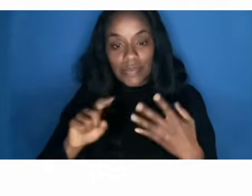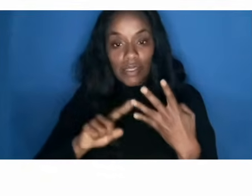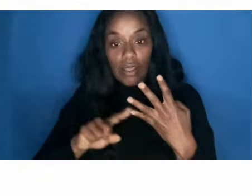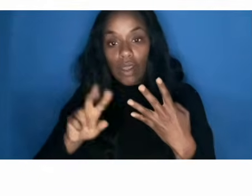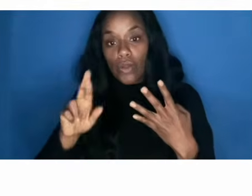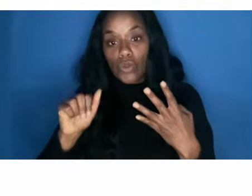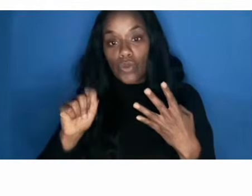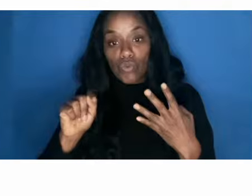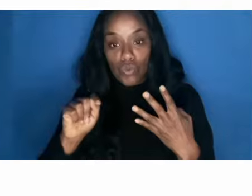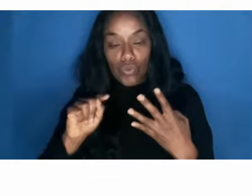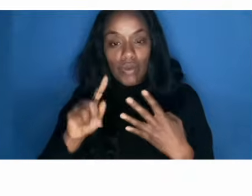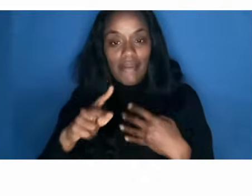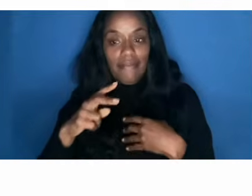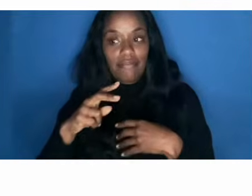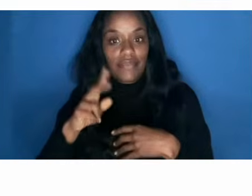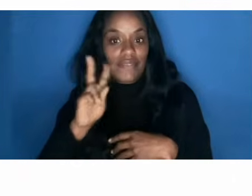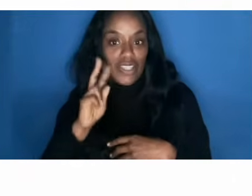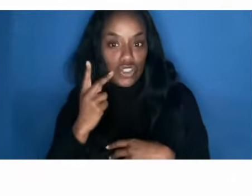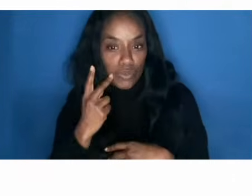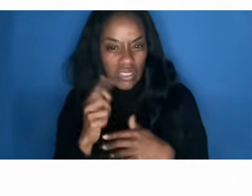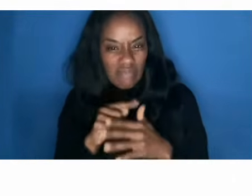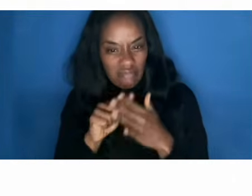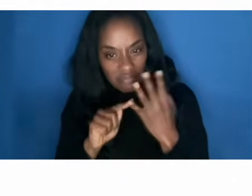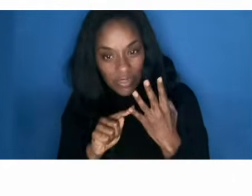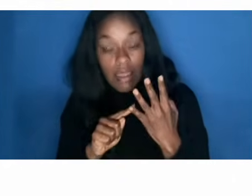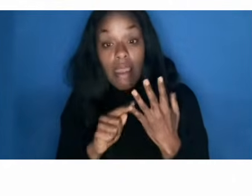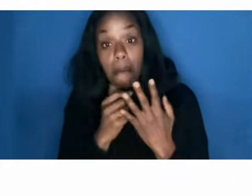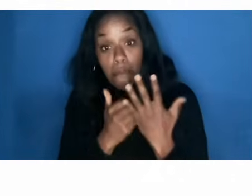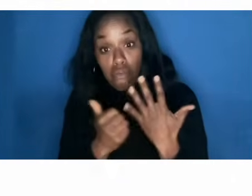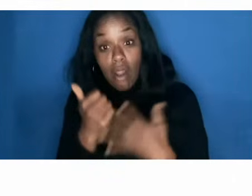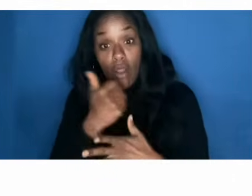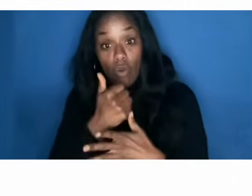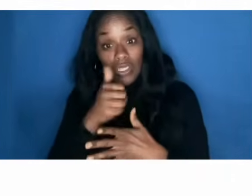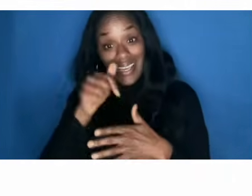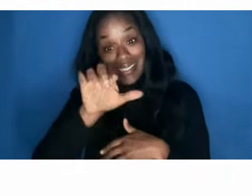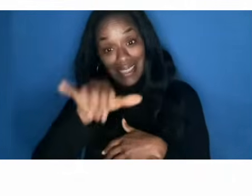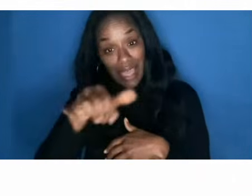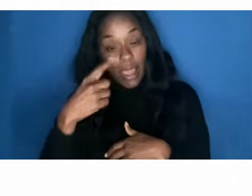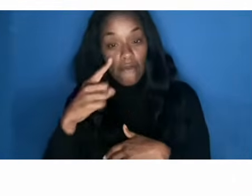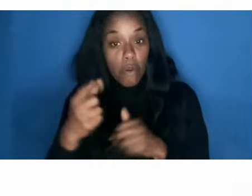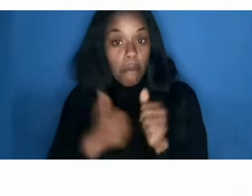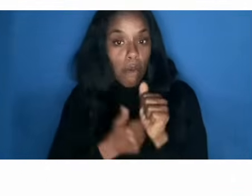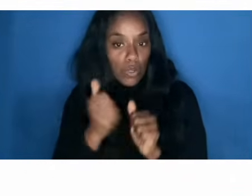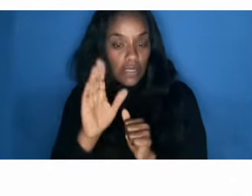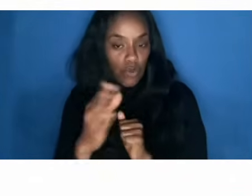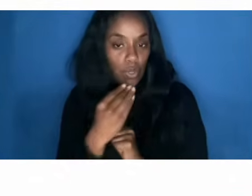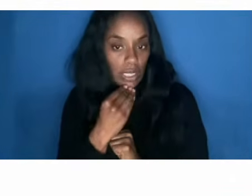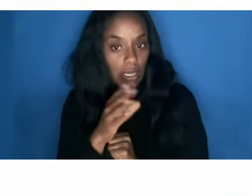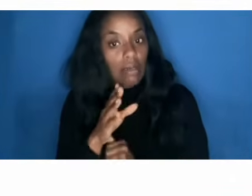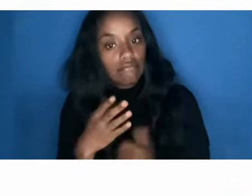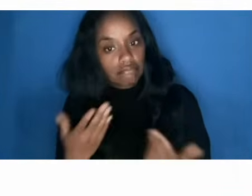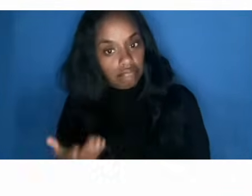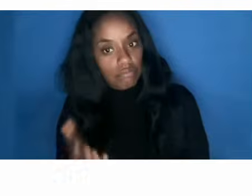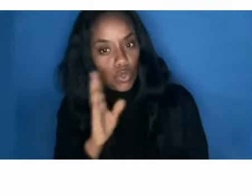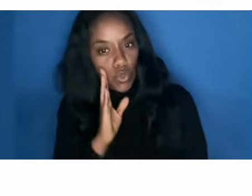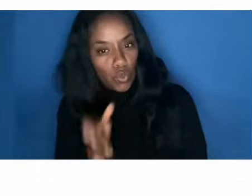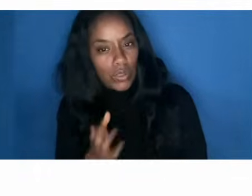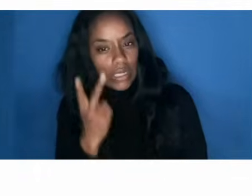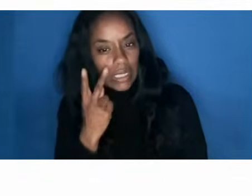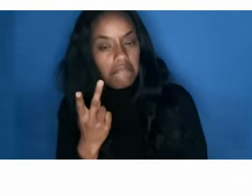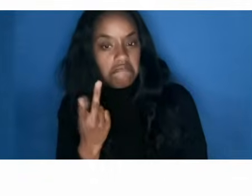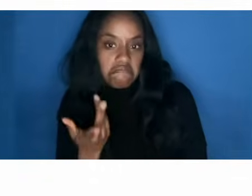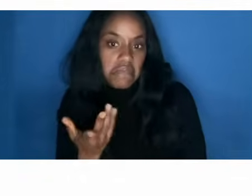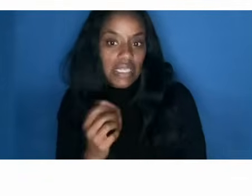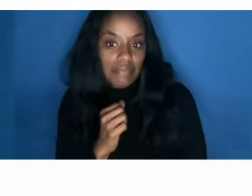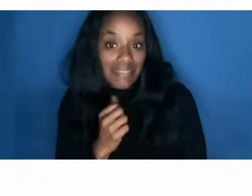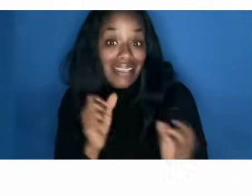of those things, and prioritizes those for the bulk of your diet, you will find that it can be more